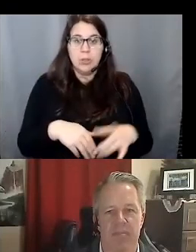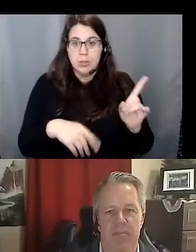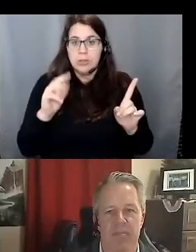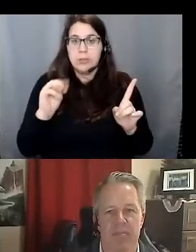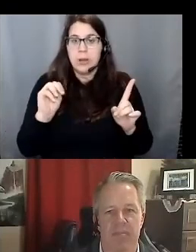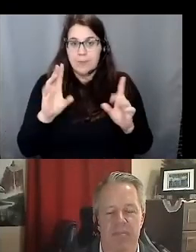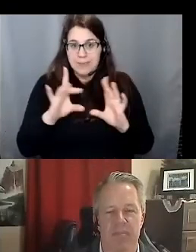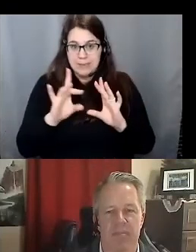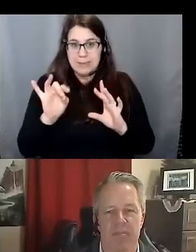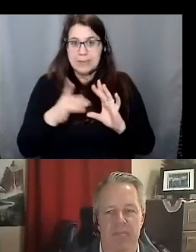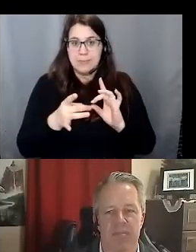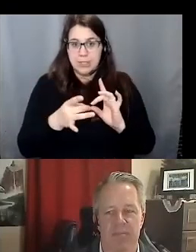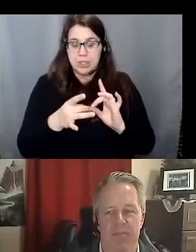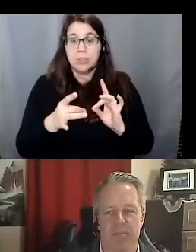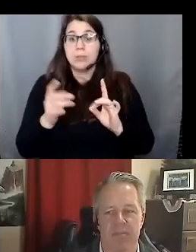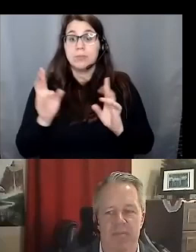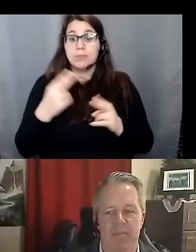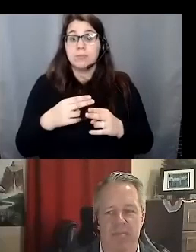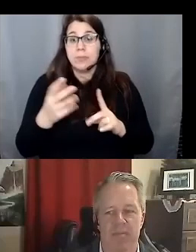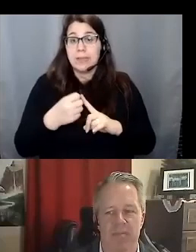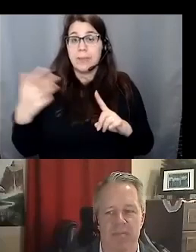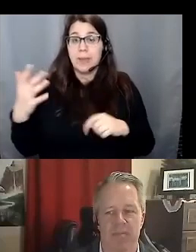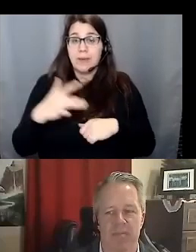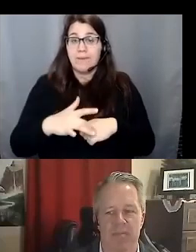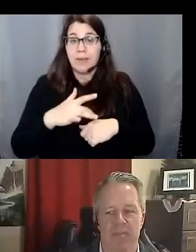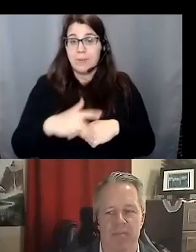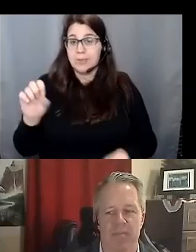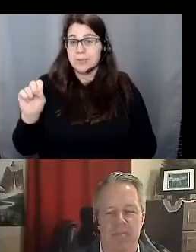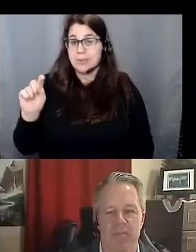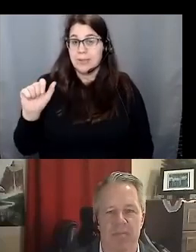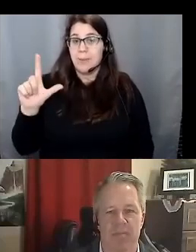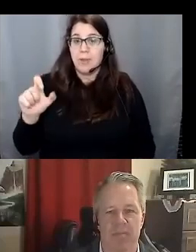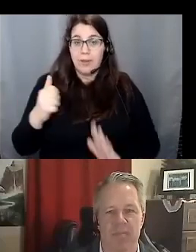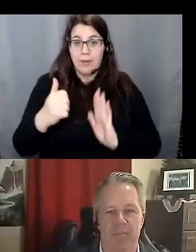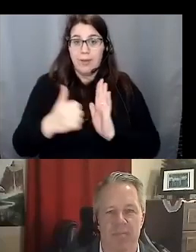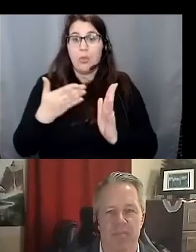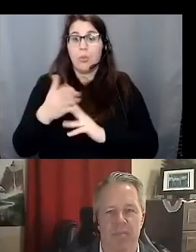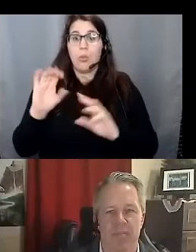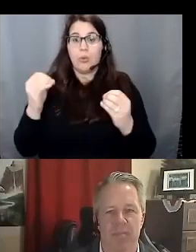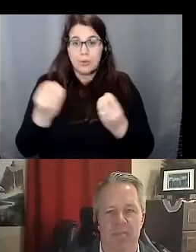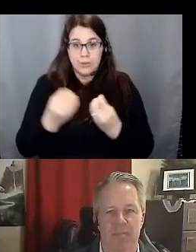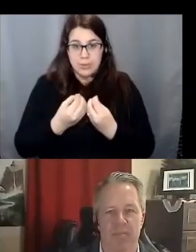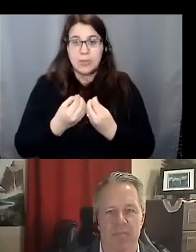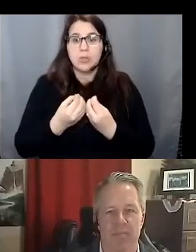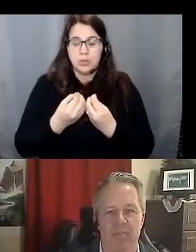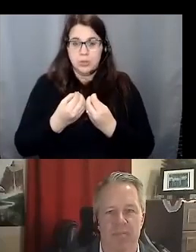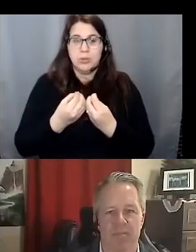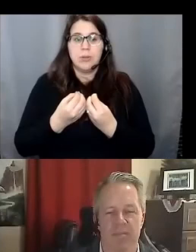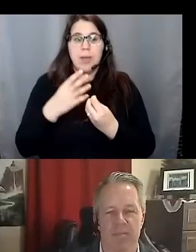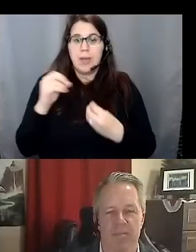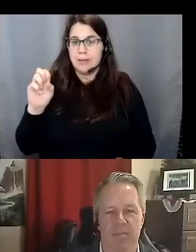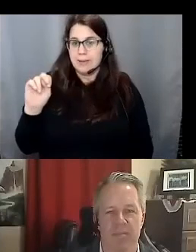earlier. The title is Expanding the Availability of Stable Accounts Through Organizations and Entities